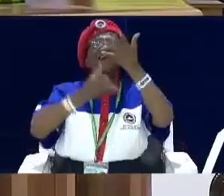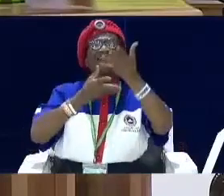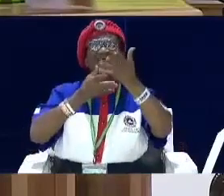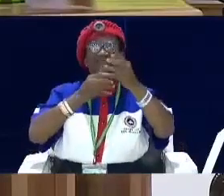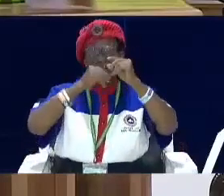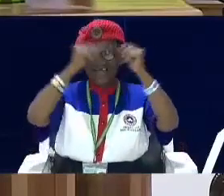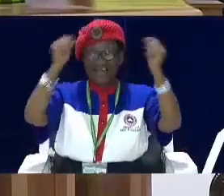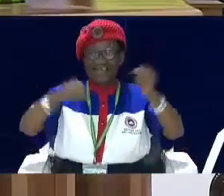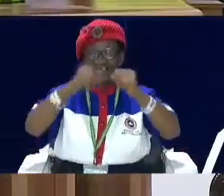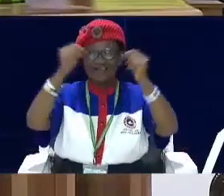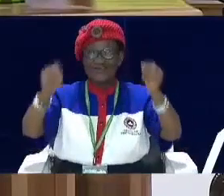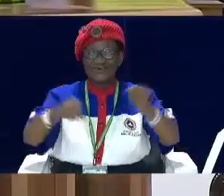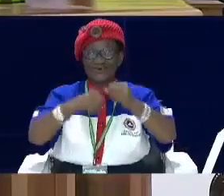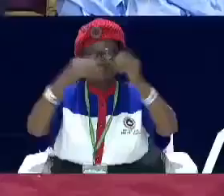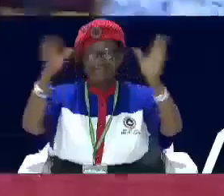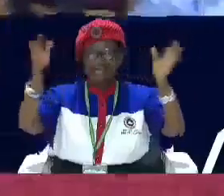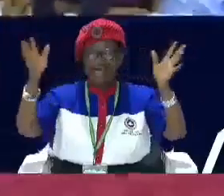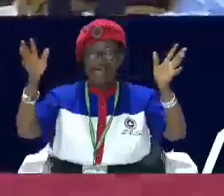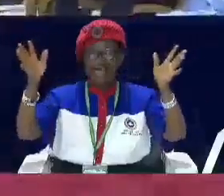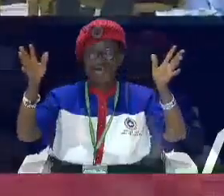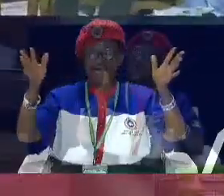hallelujah.